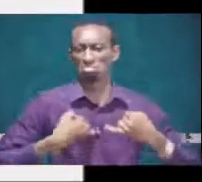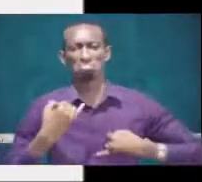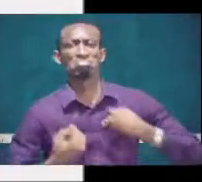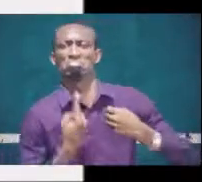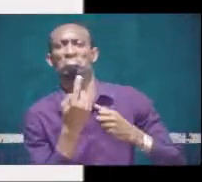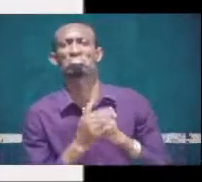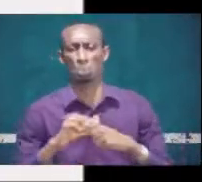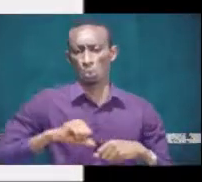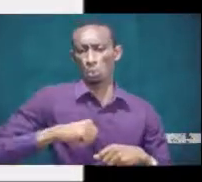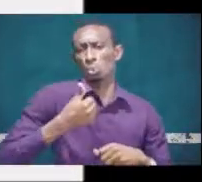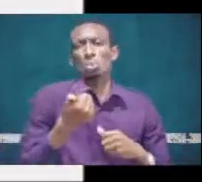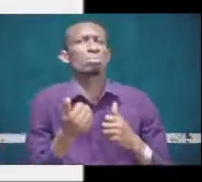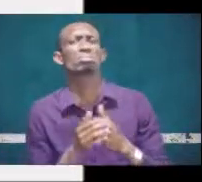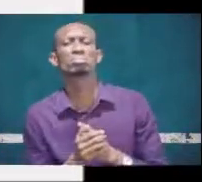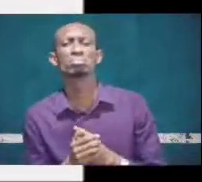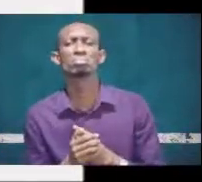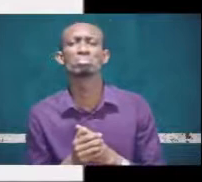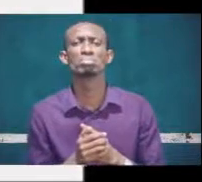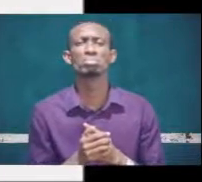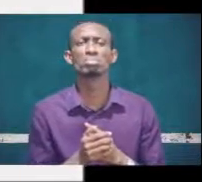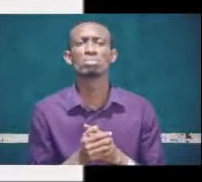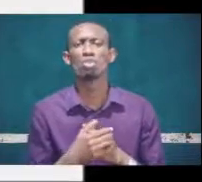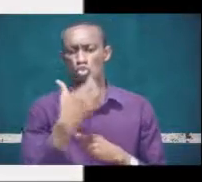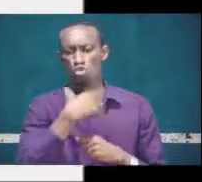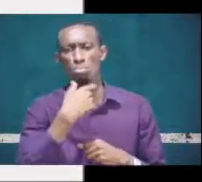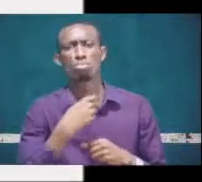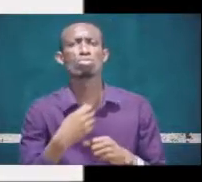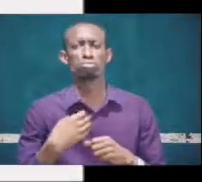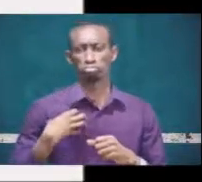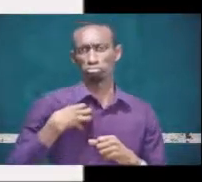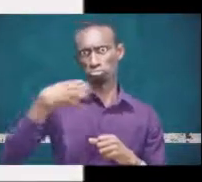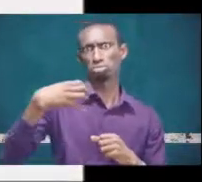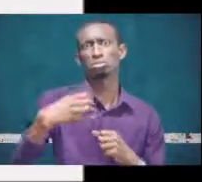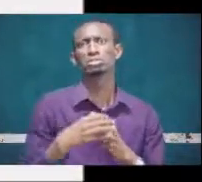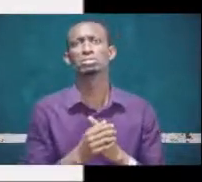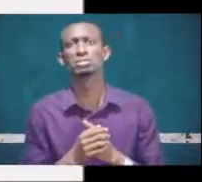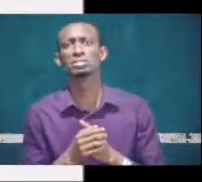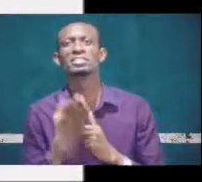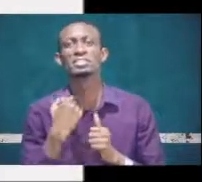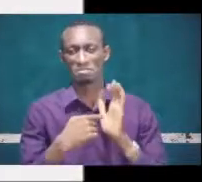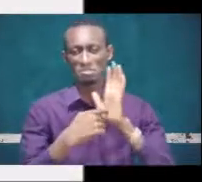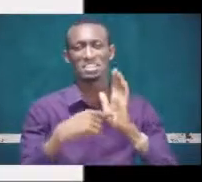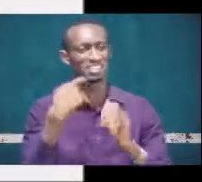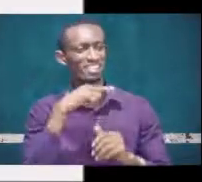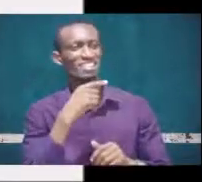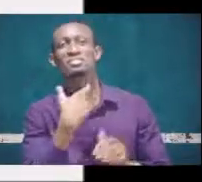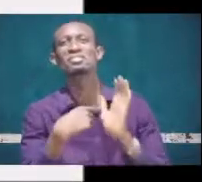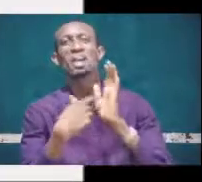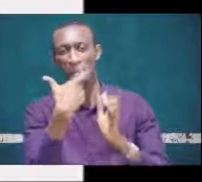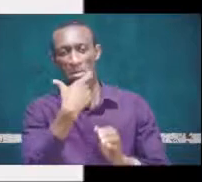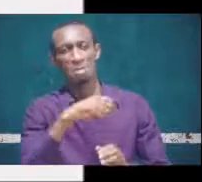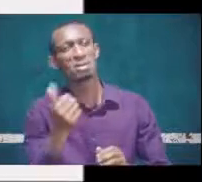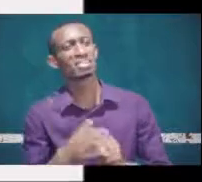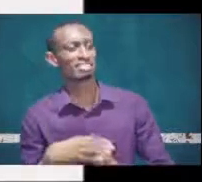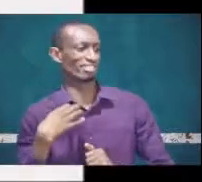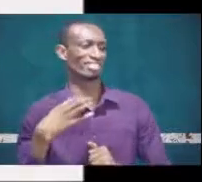reasons. These are luxury goods consumed by rich people to emphasize social and economic status. So